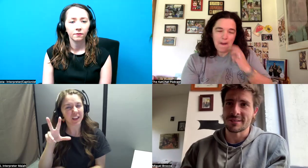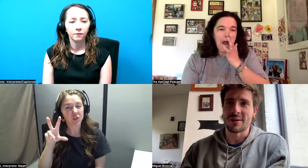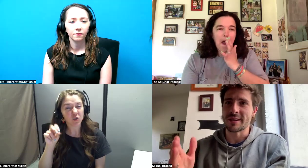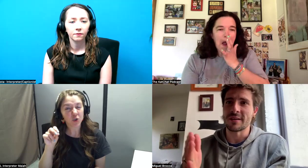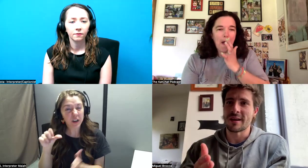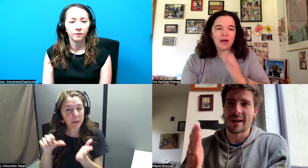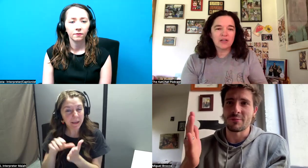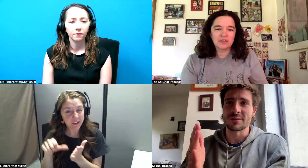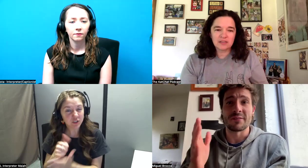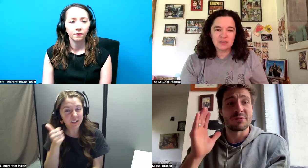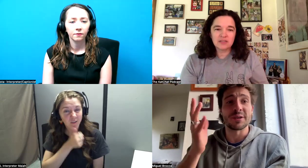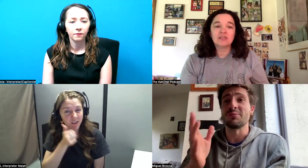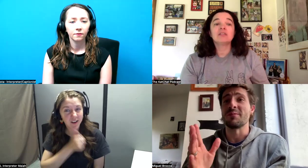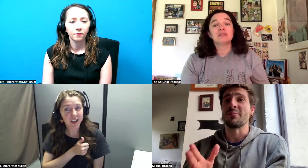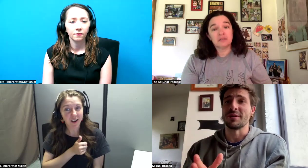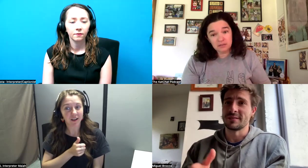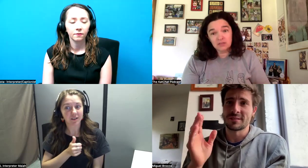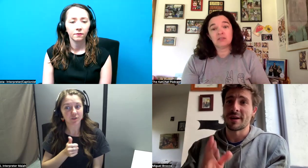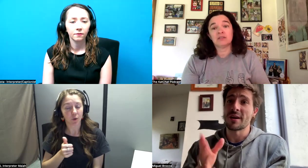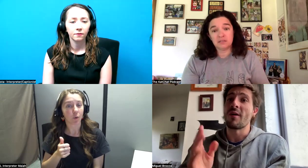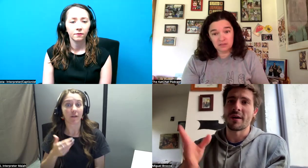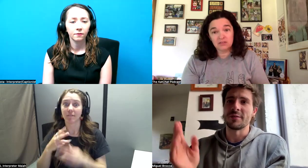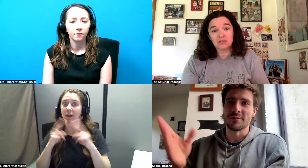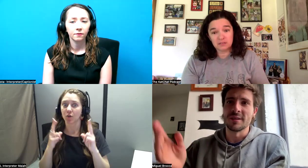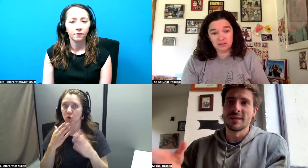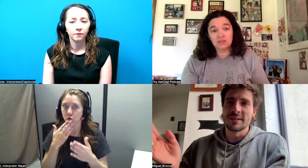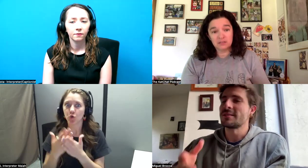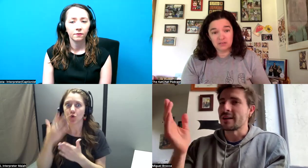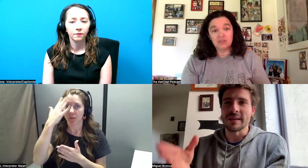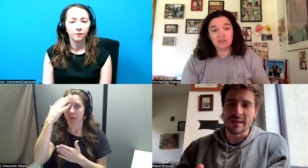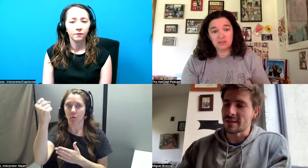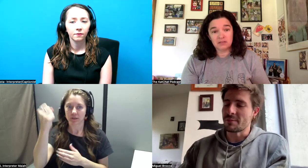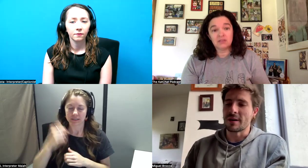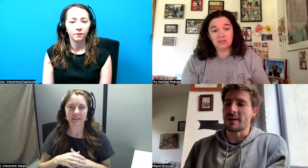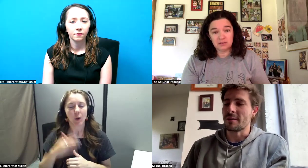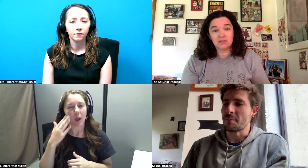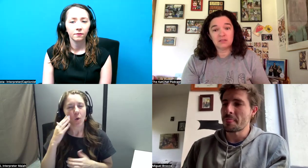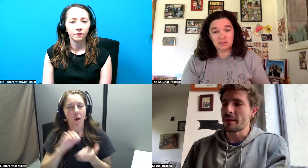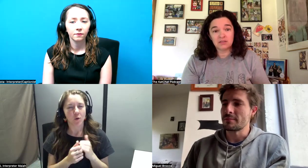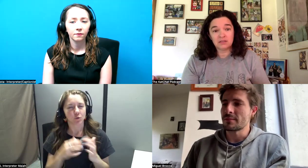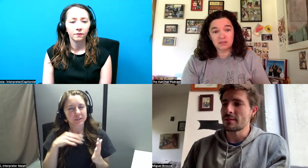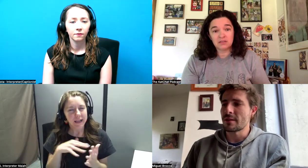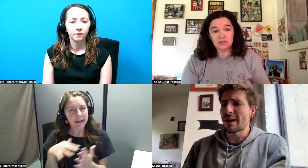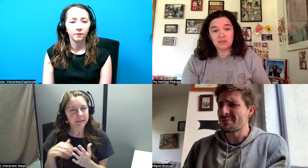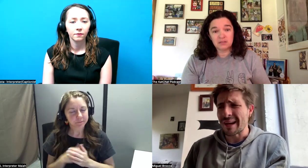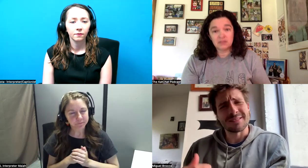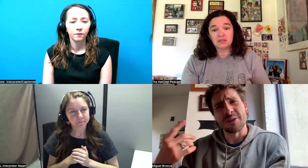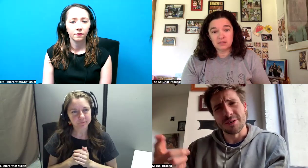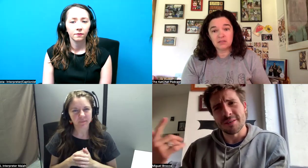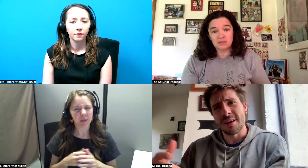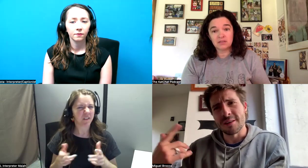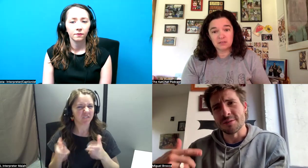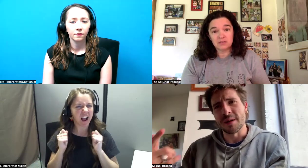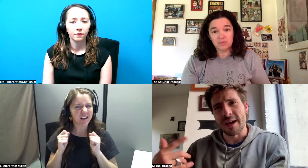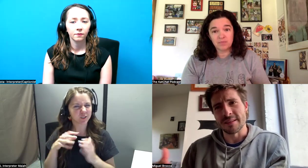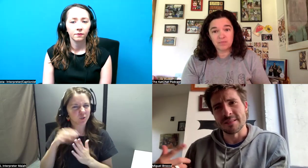day. So I'm very good with memory. So I know how to study, and I'm a fast learner.